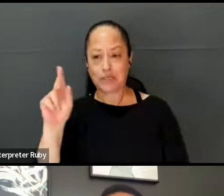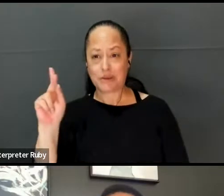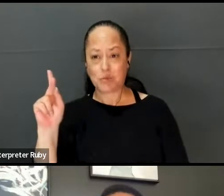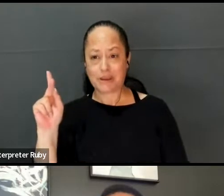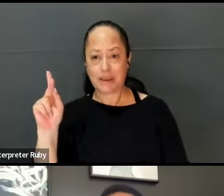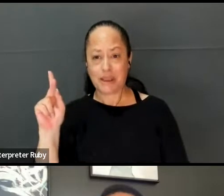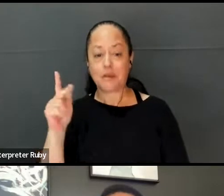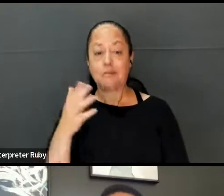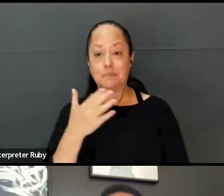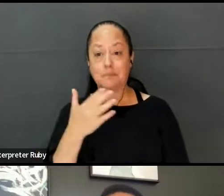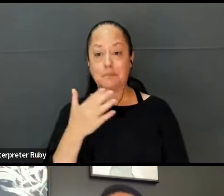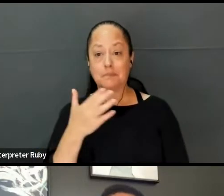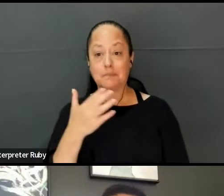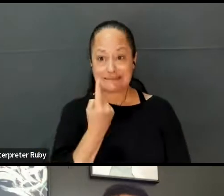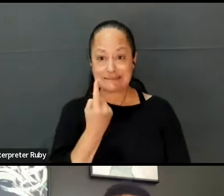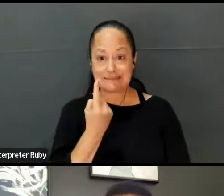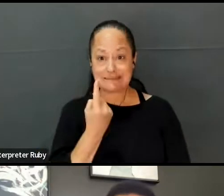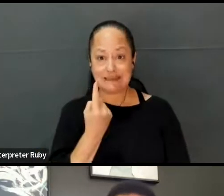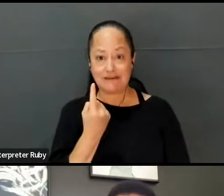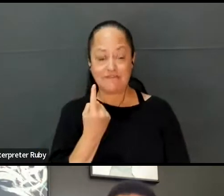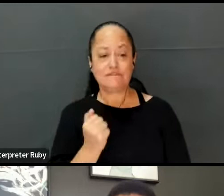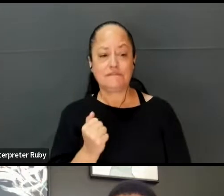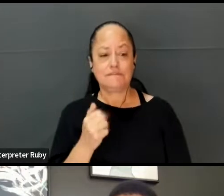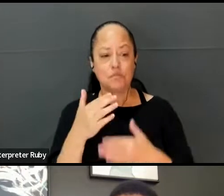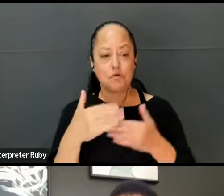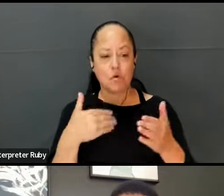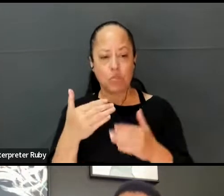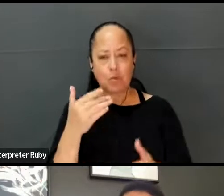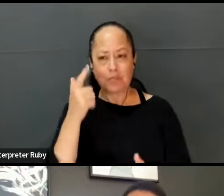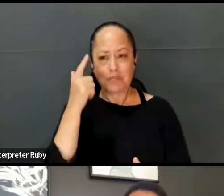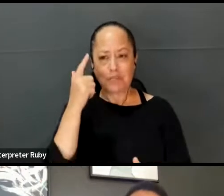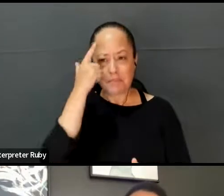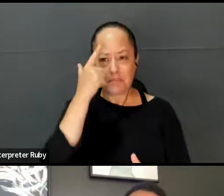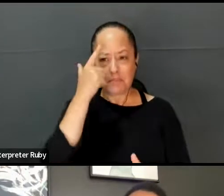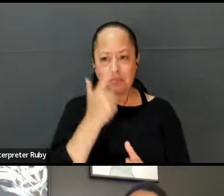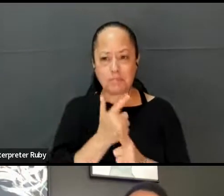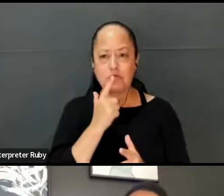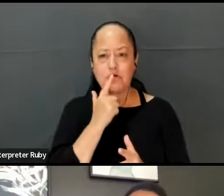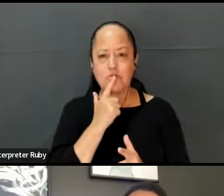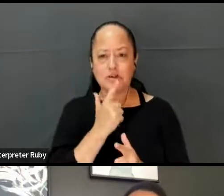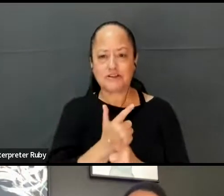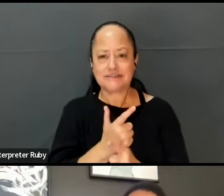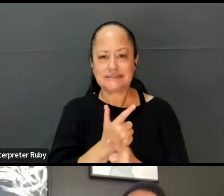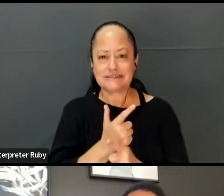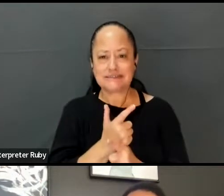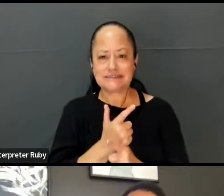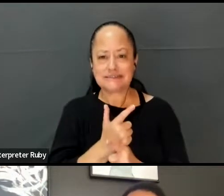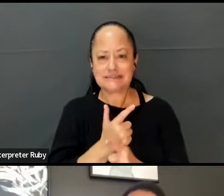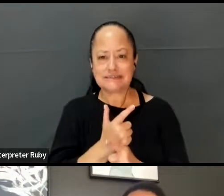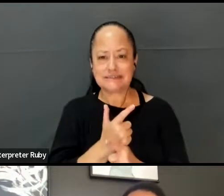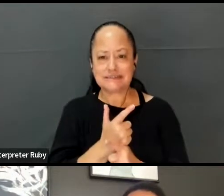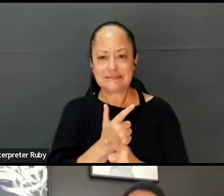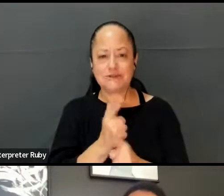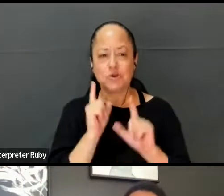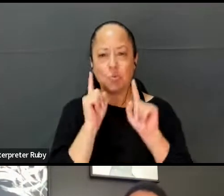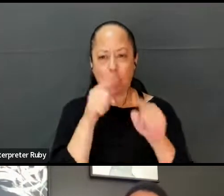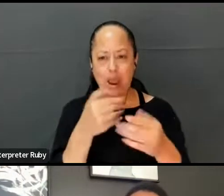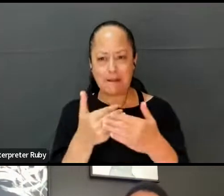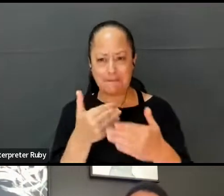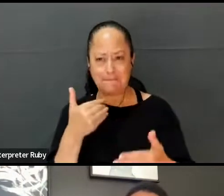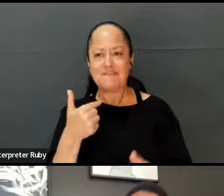on my own, although my siblings, I'm the eldest, my siblings had gone before